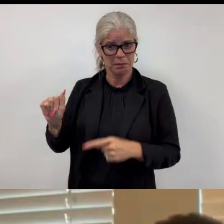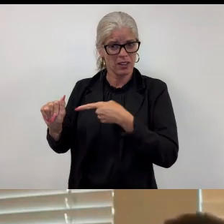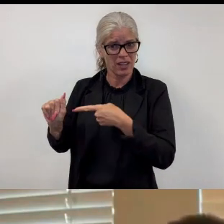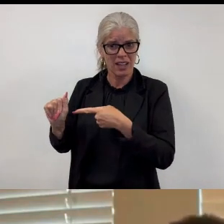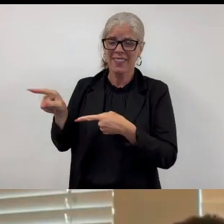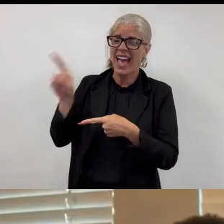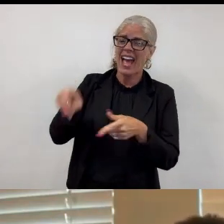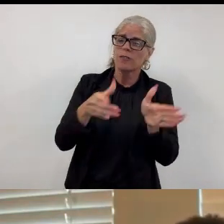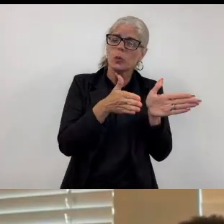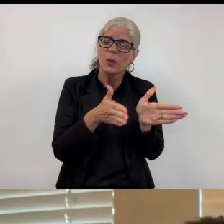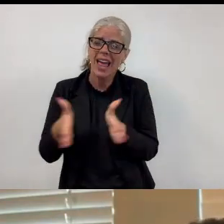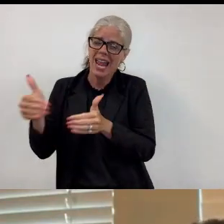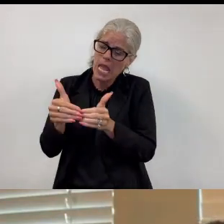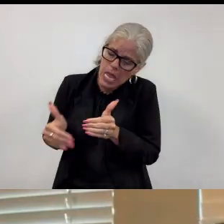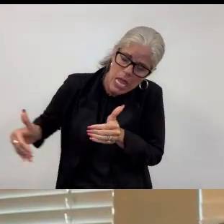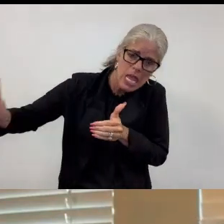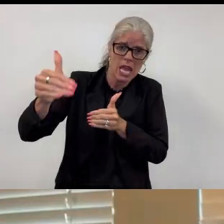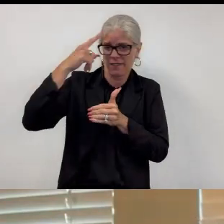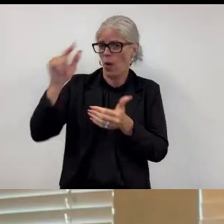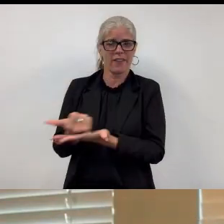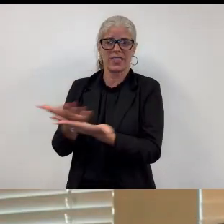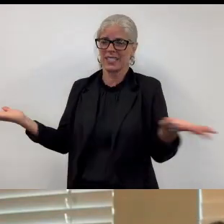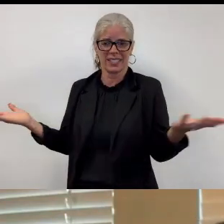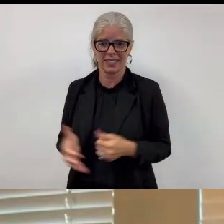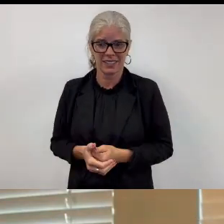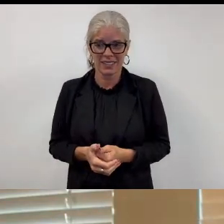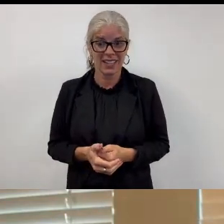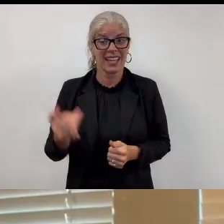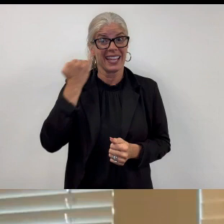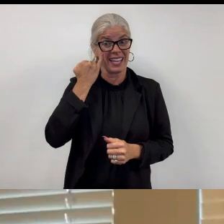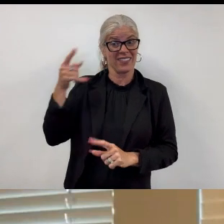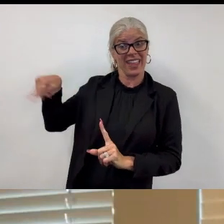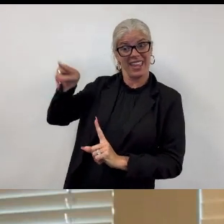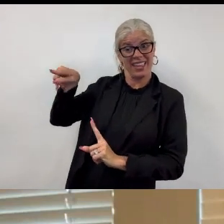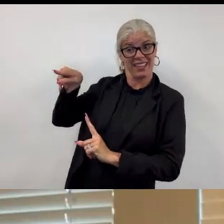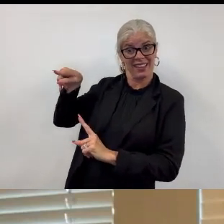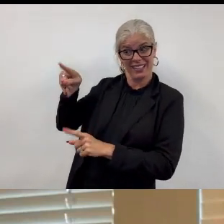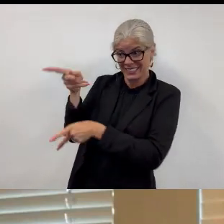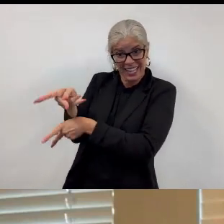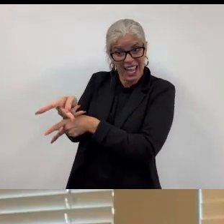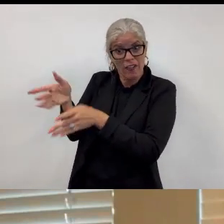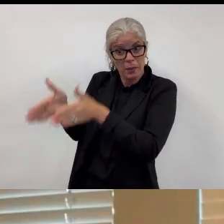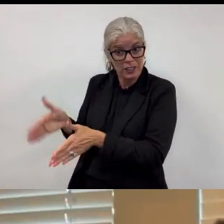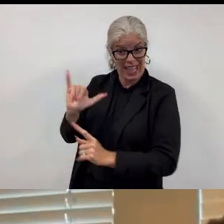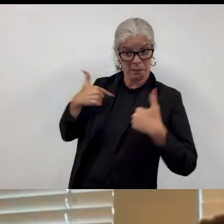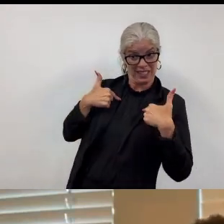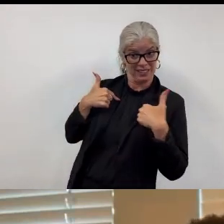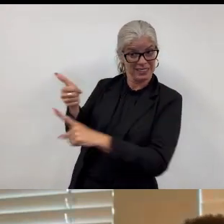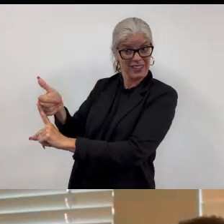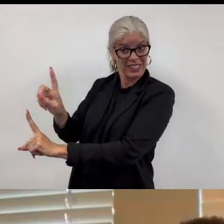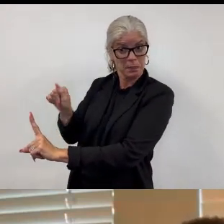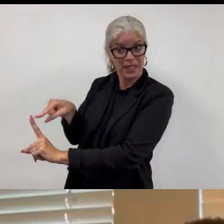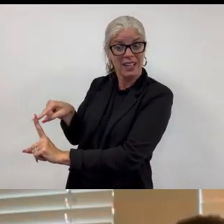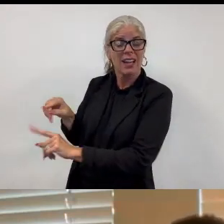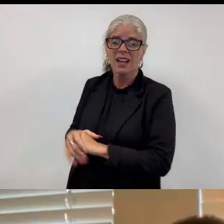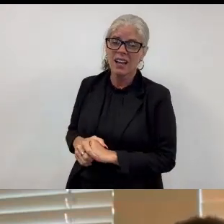time, you learn how to plan ahead for those kinds of things. But also, when you're providing support to that person who is the chronically ill person or the person with a disability,